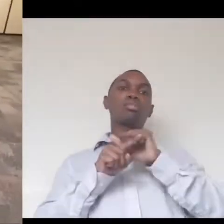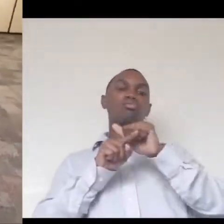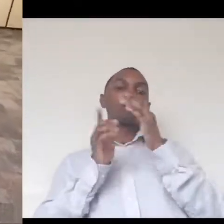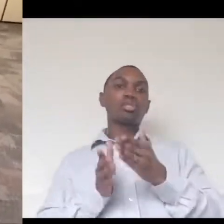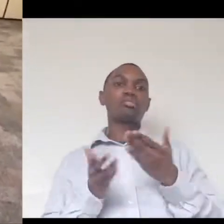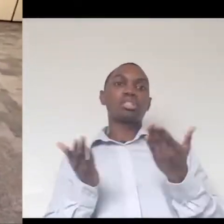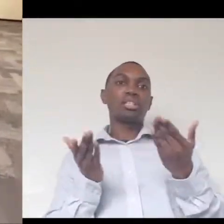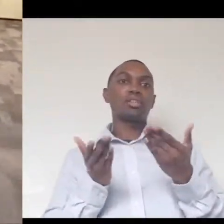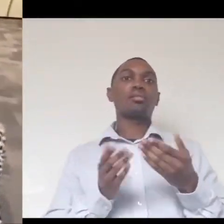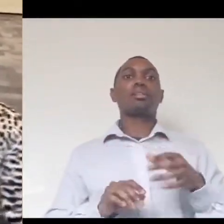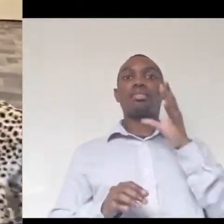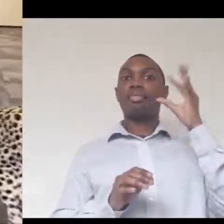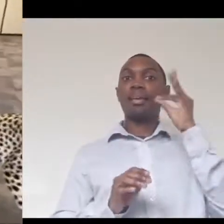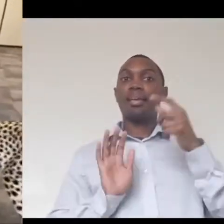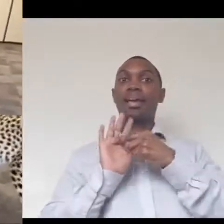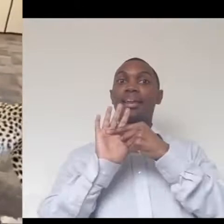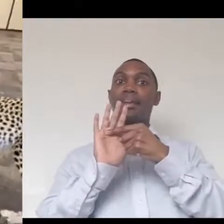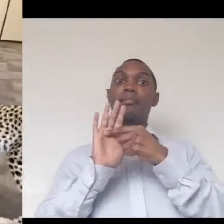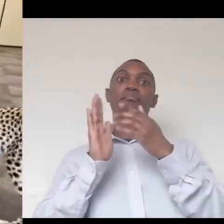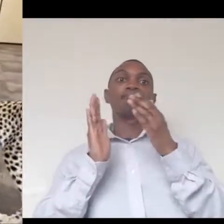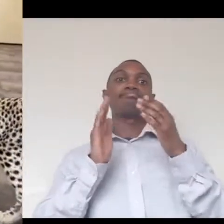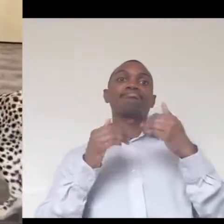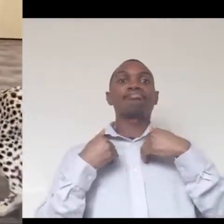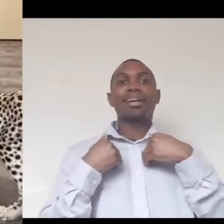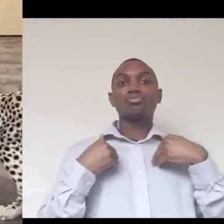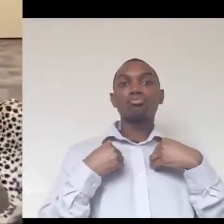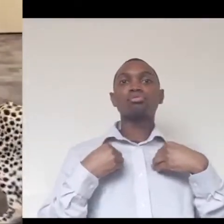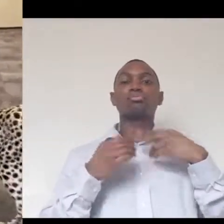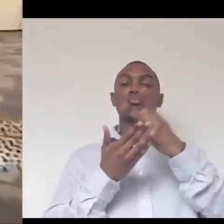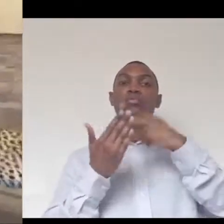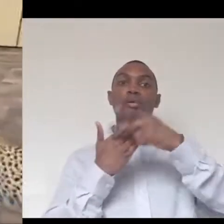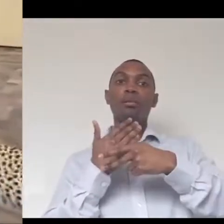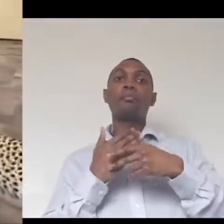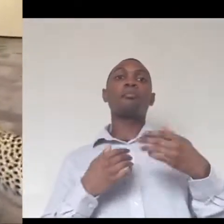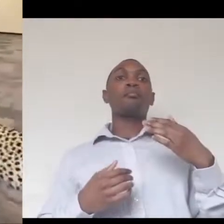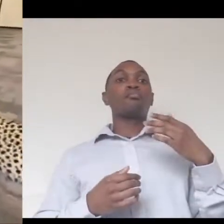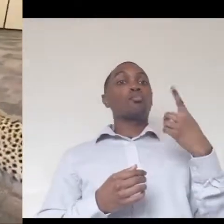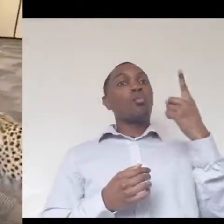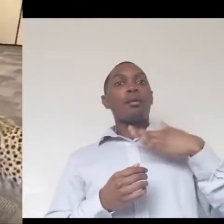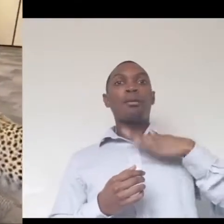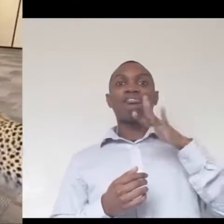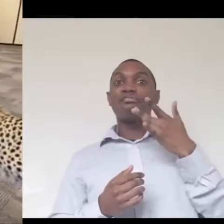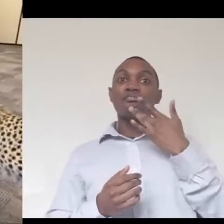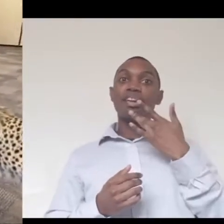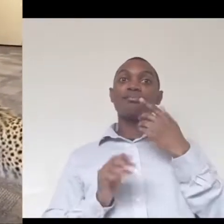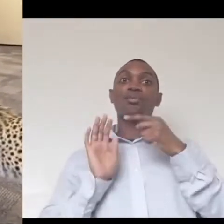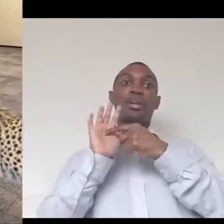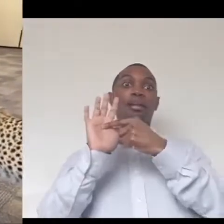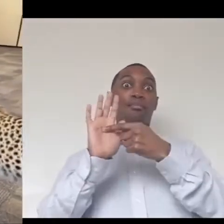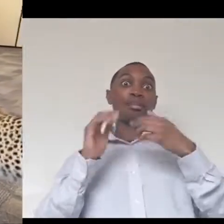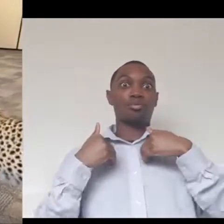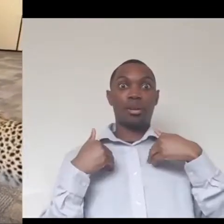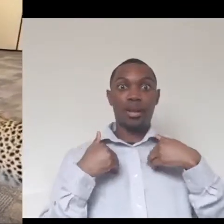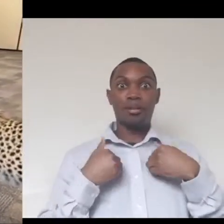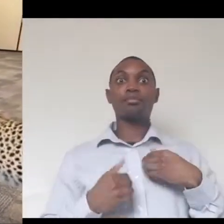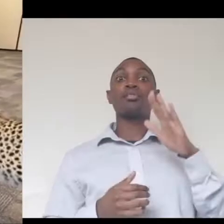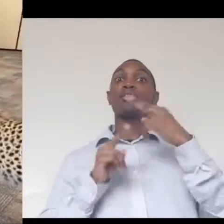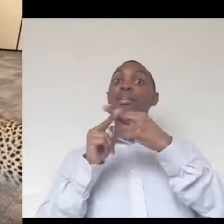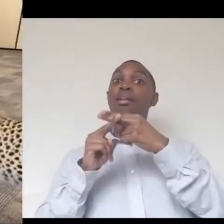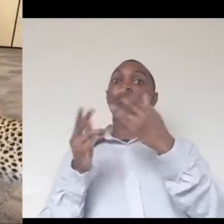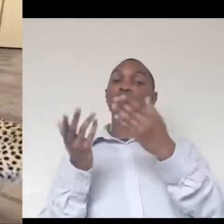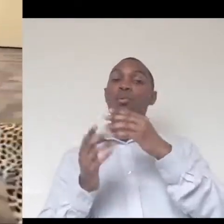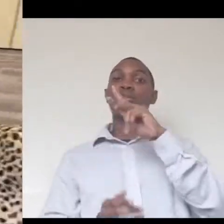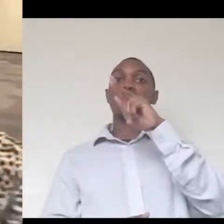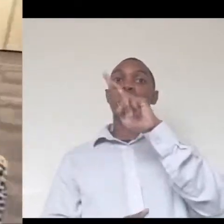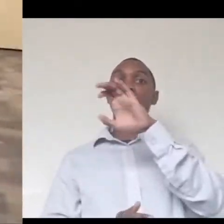and I'm here with one of our famous ambassadors. Her name is Kris. She is about 8 months old